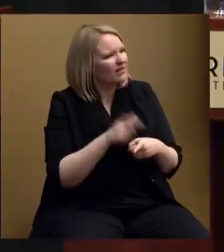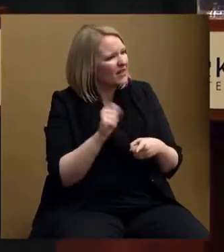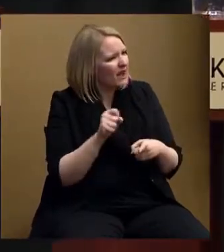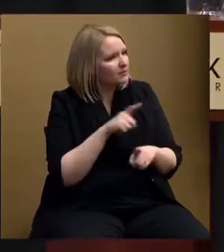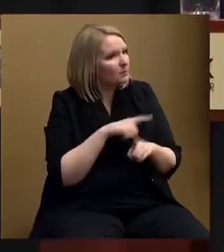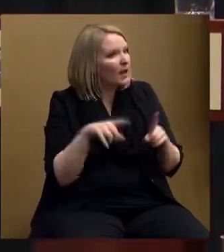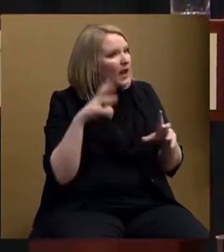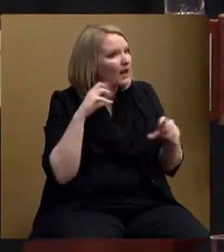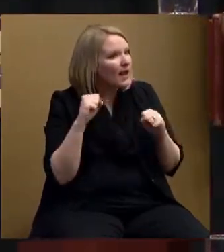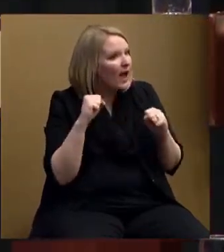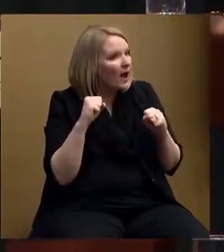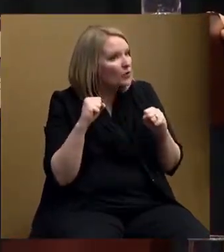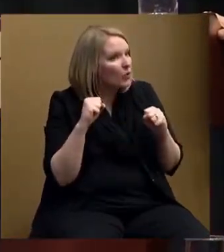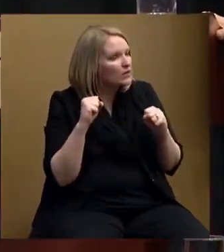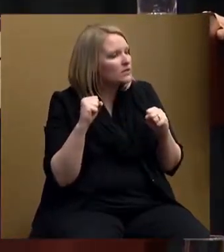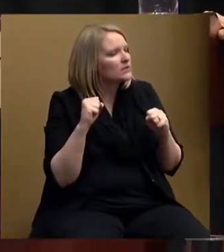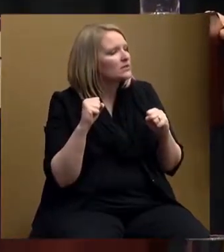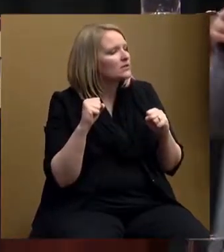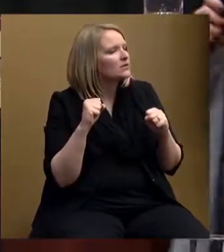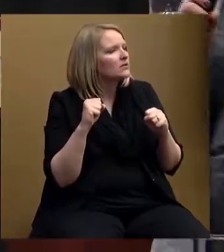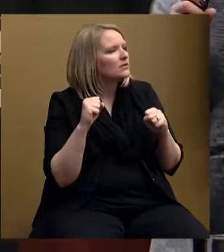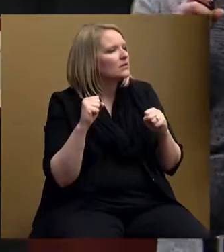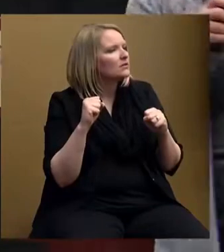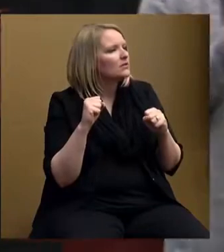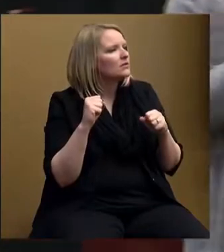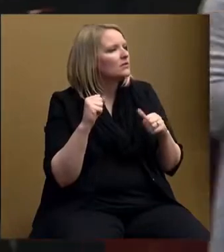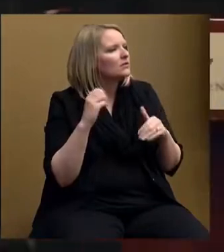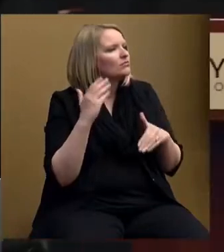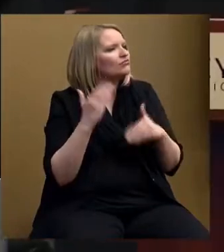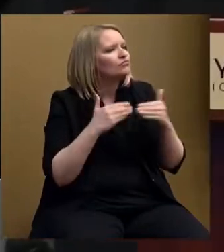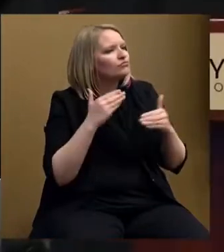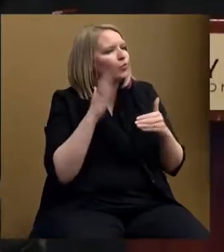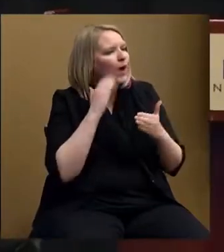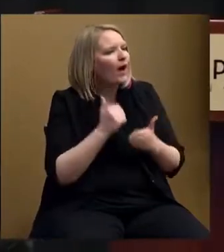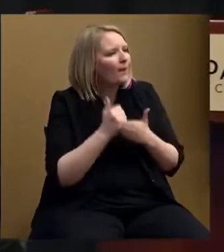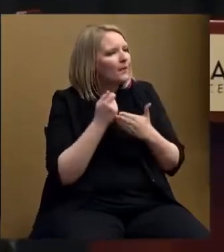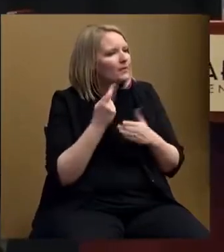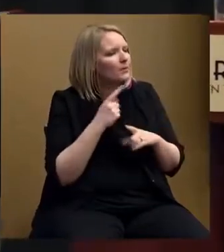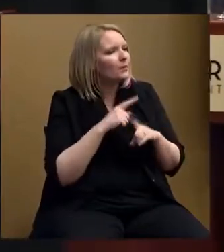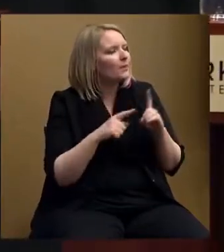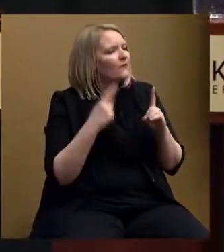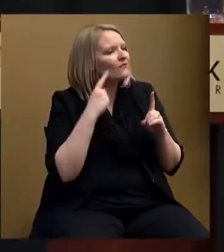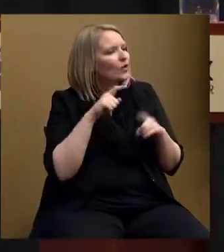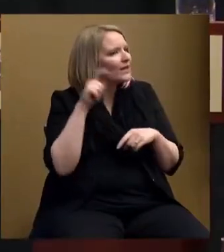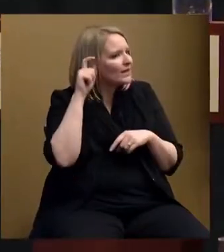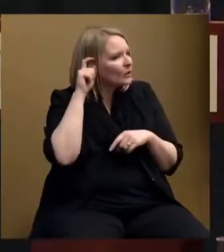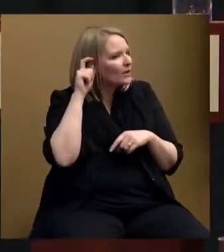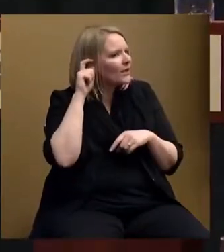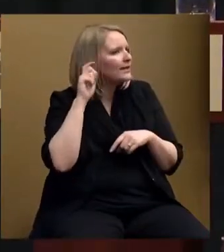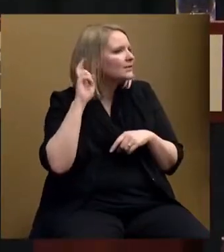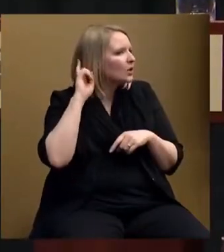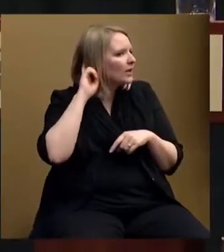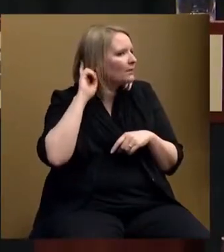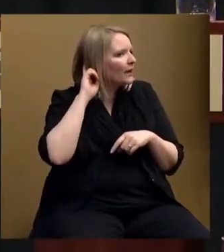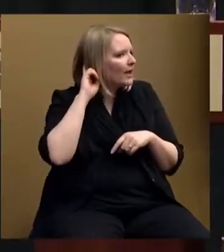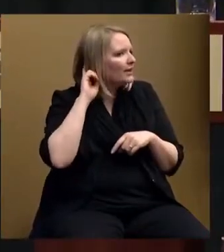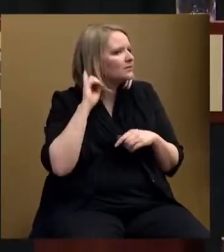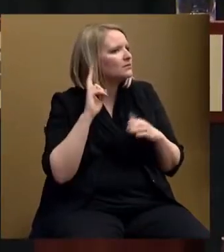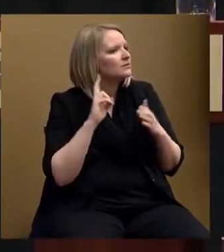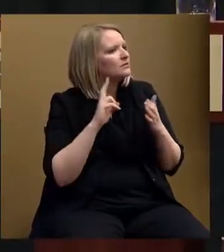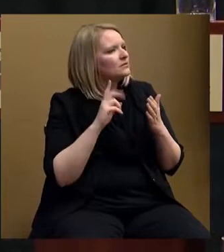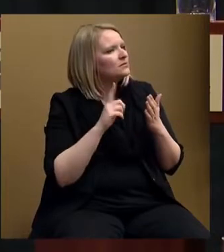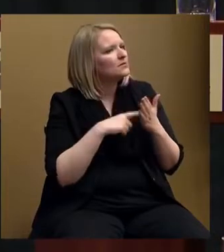loud noises, compression's only going to do so much, guys, for hearing aids or cochlear implants. And